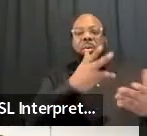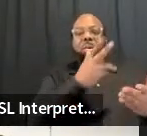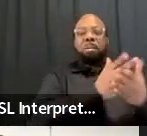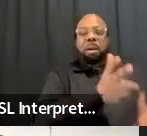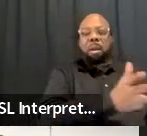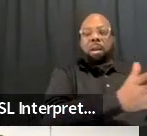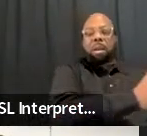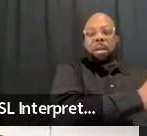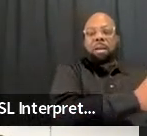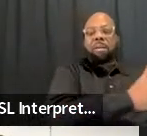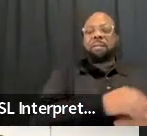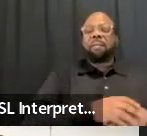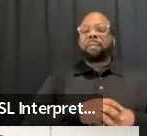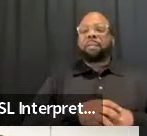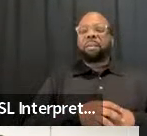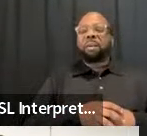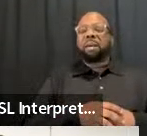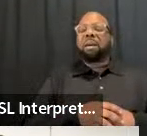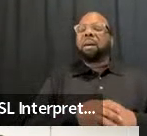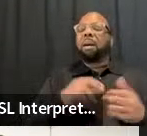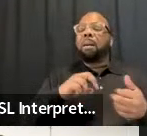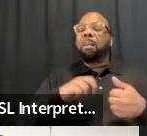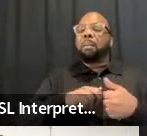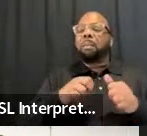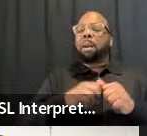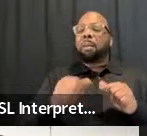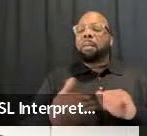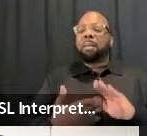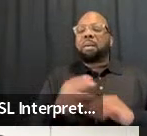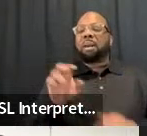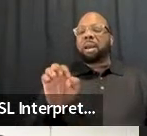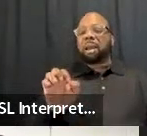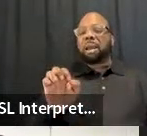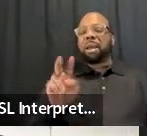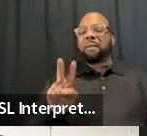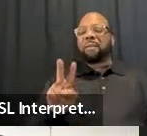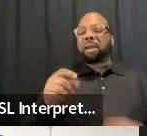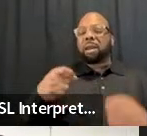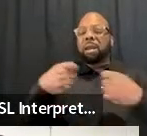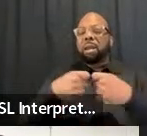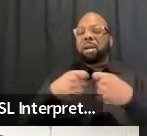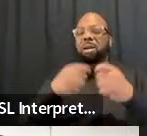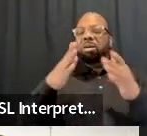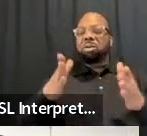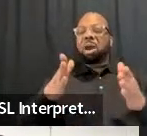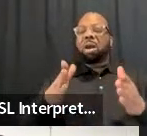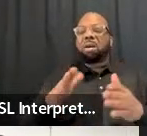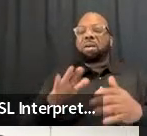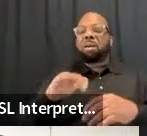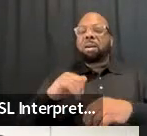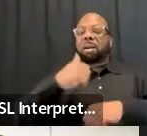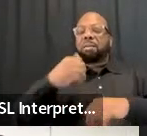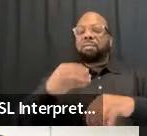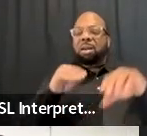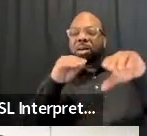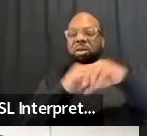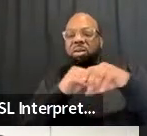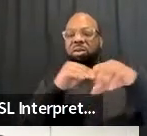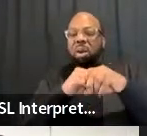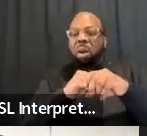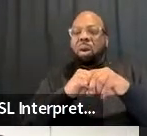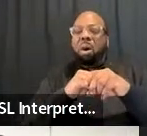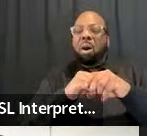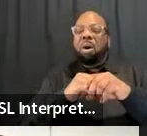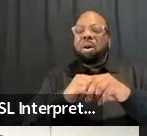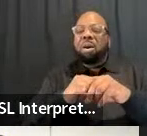Now, the issue that we're looking to address here is that EV chargers installed in accessory spaces, while they are currently allowed